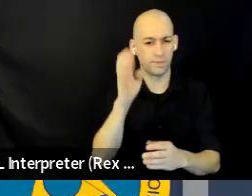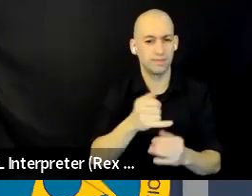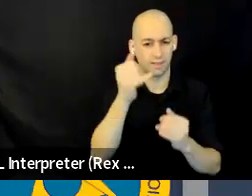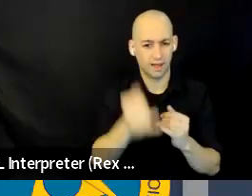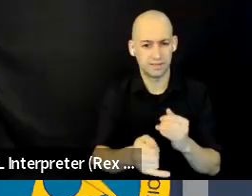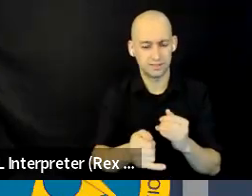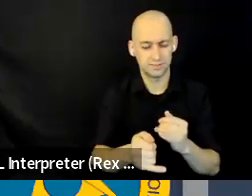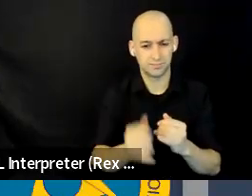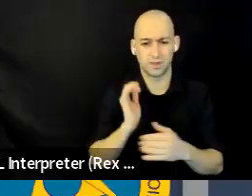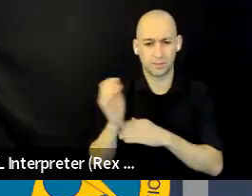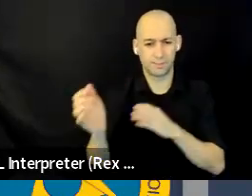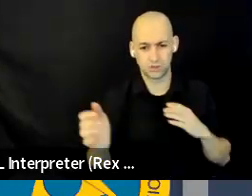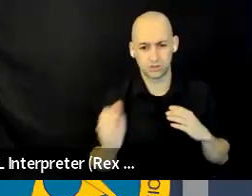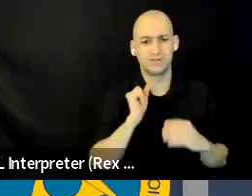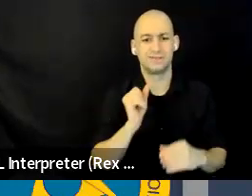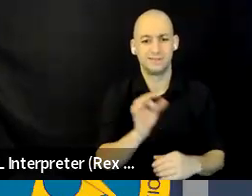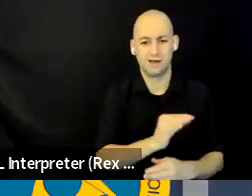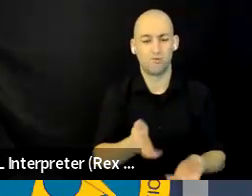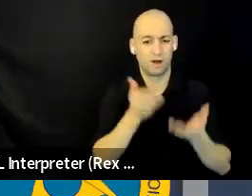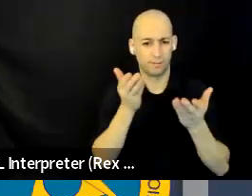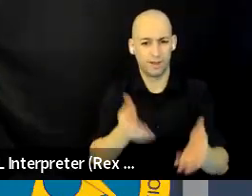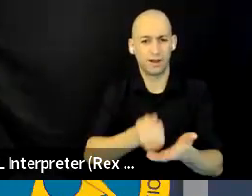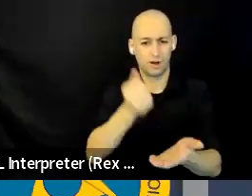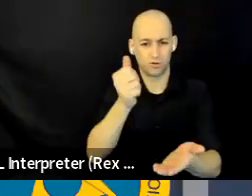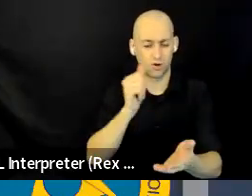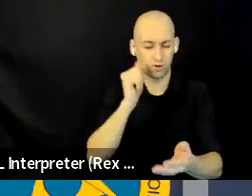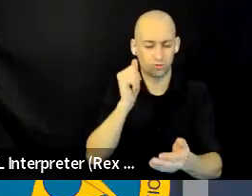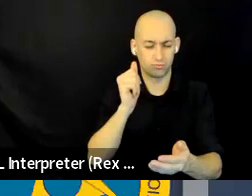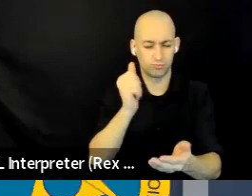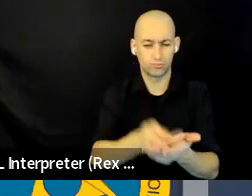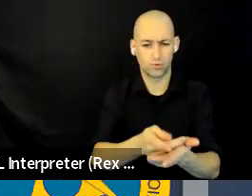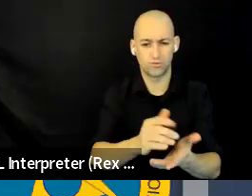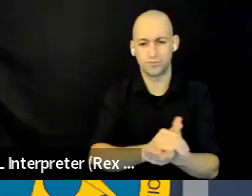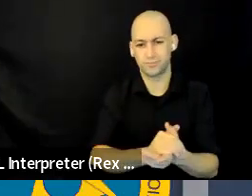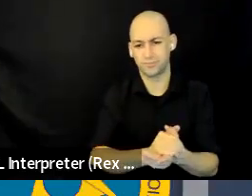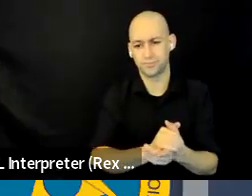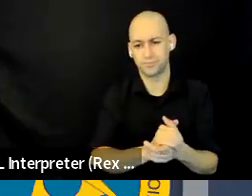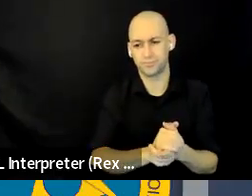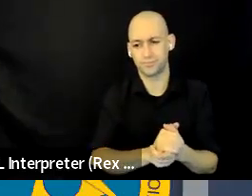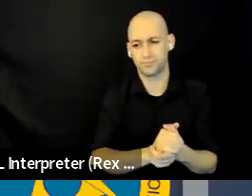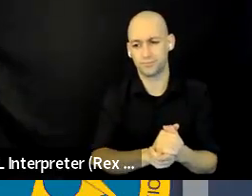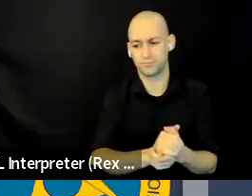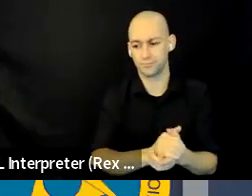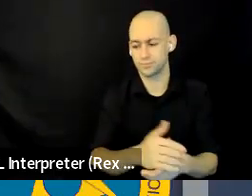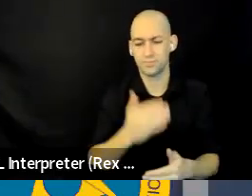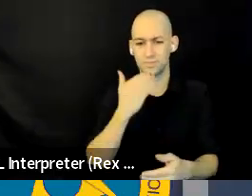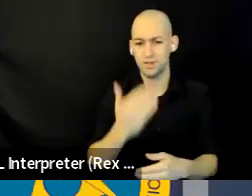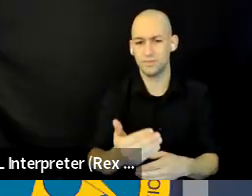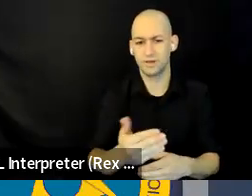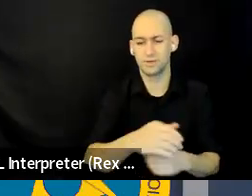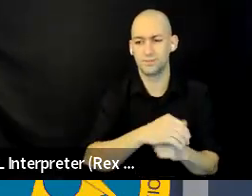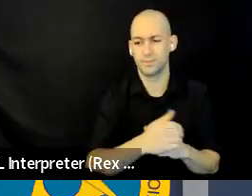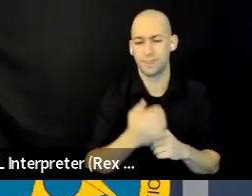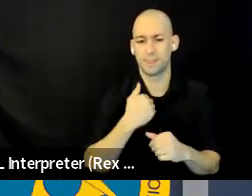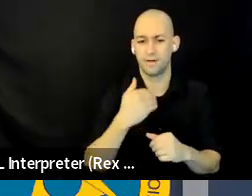of the 2023 Local Transportation Climate Adaptation Program. Thank you. We do have a